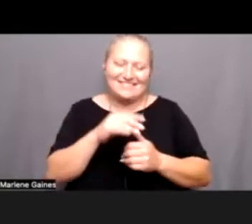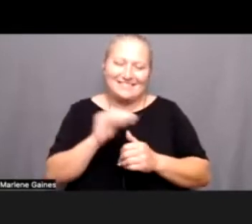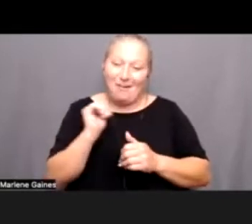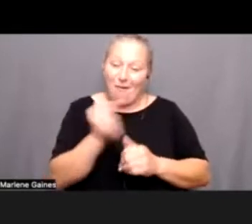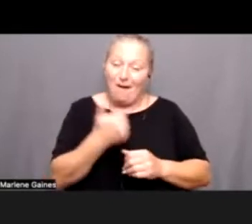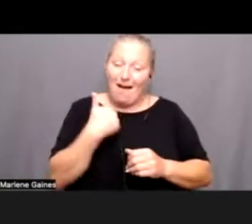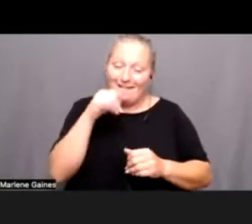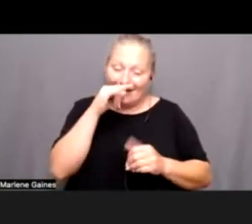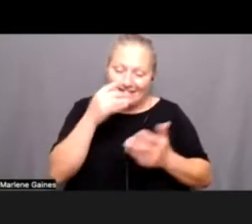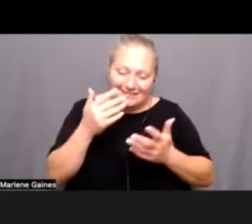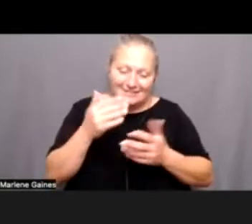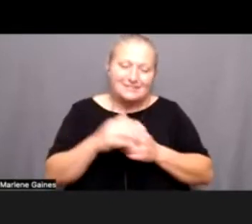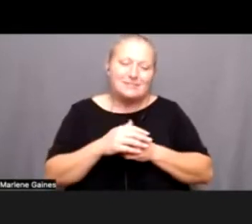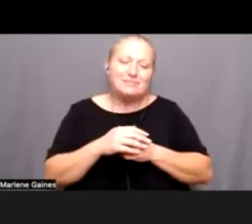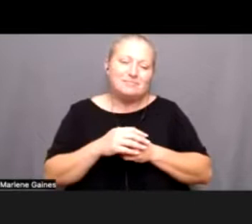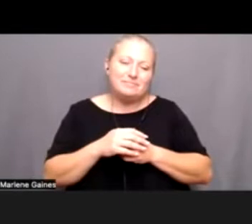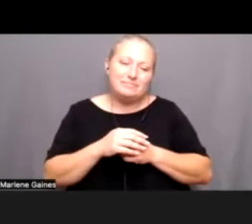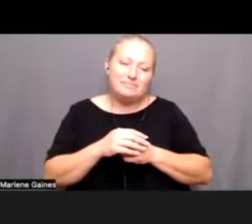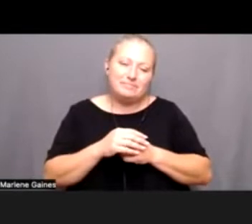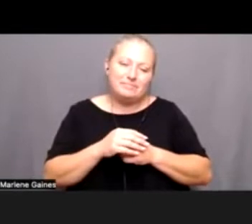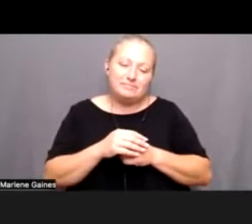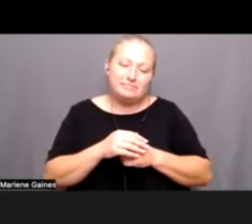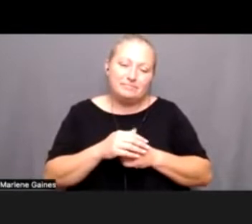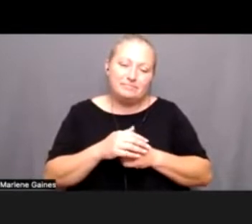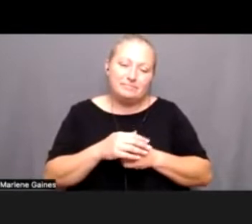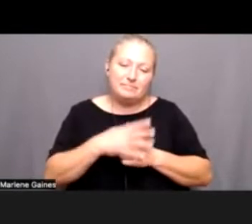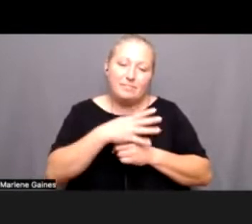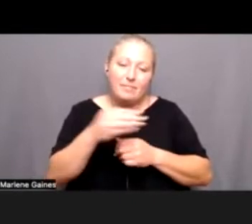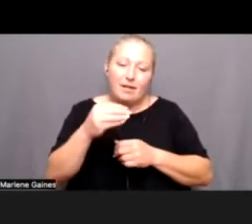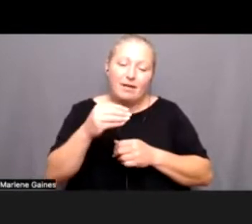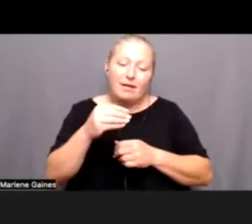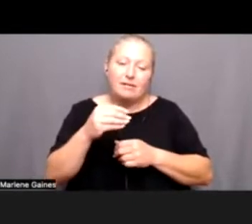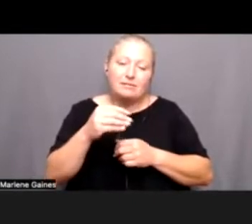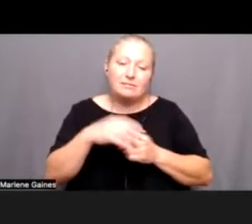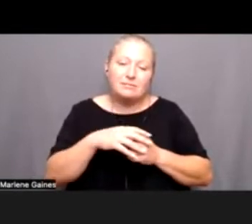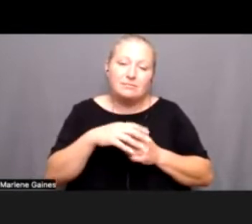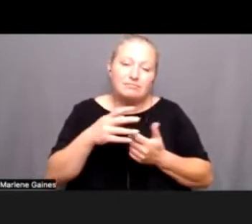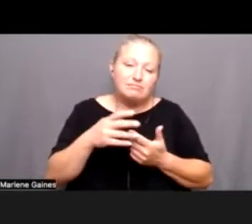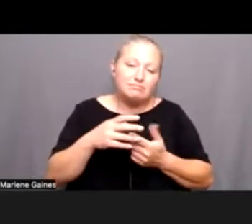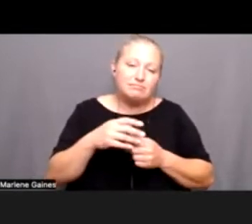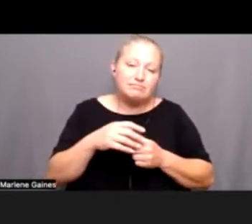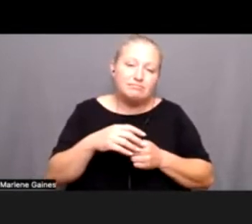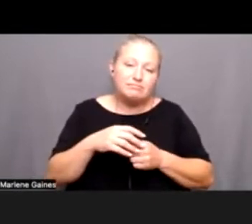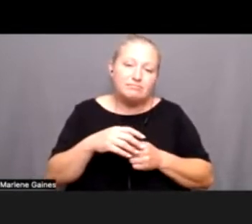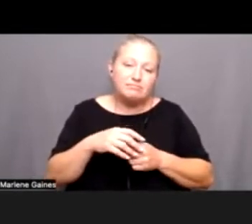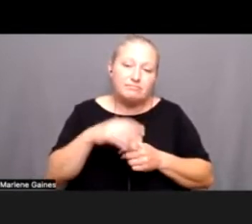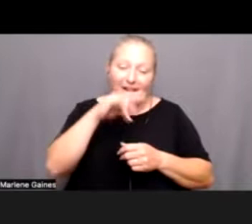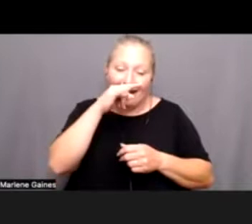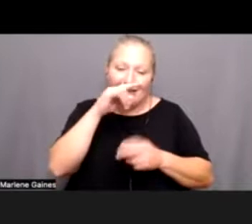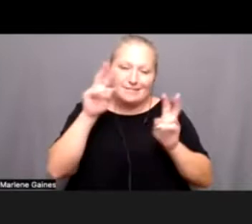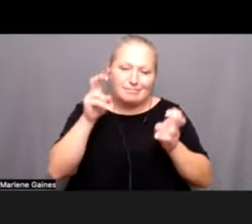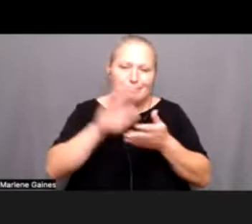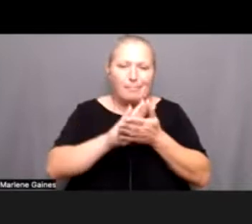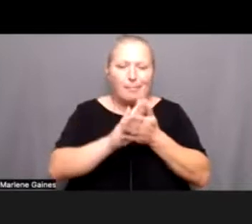we all have them, and you know, the kids that are, you know, become your